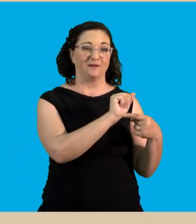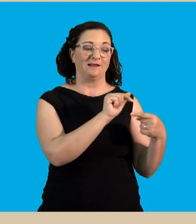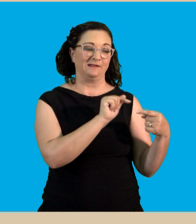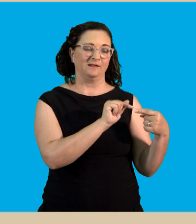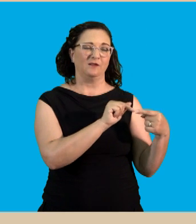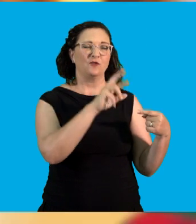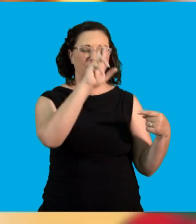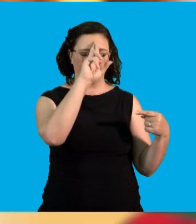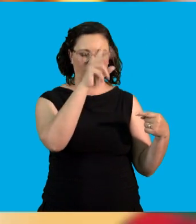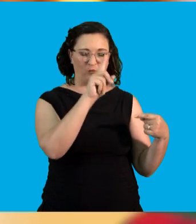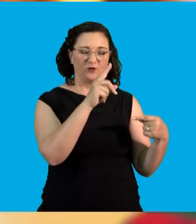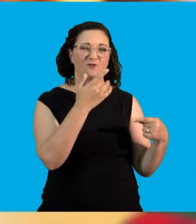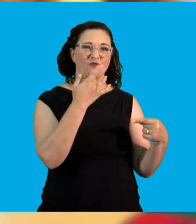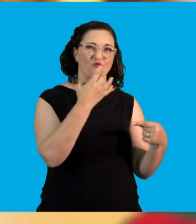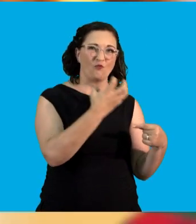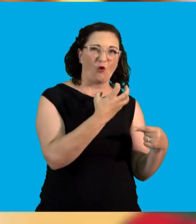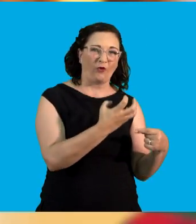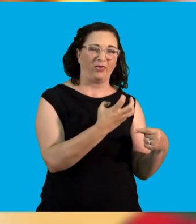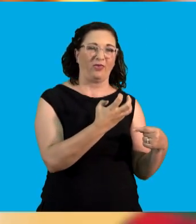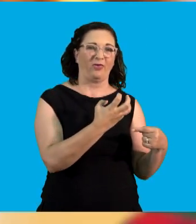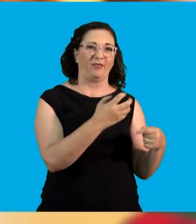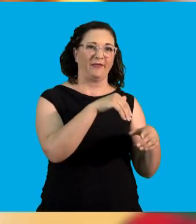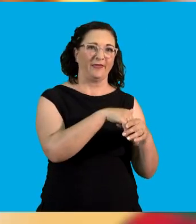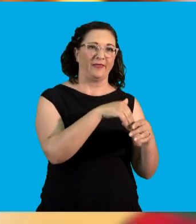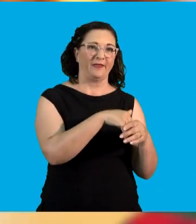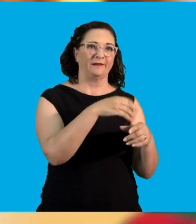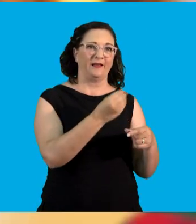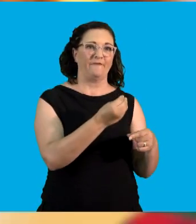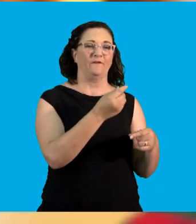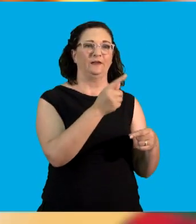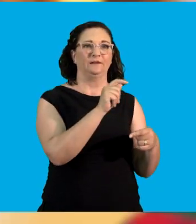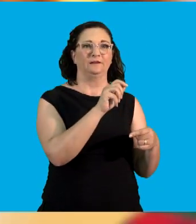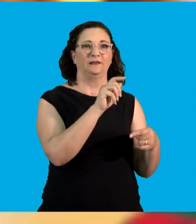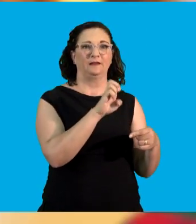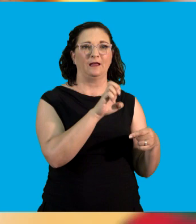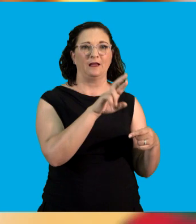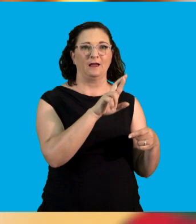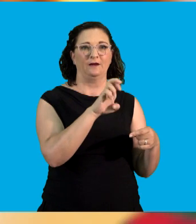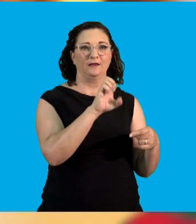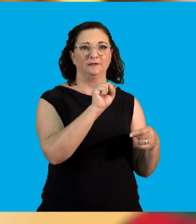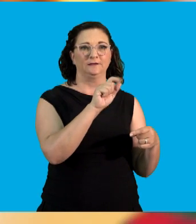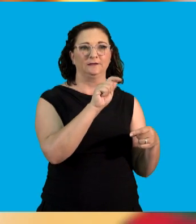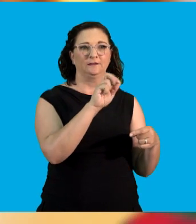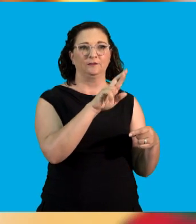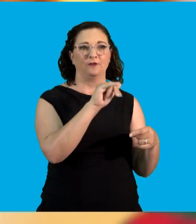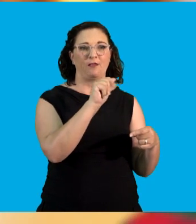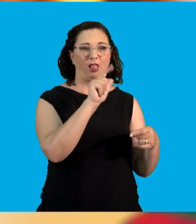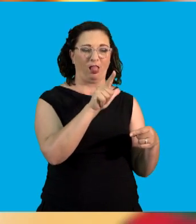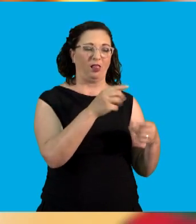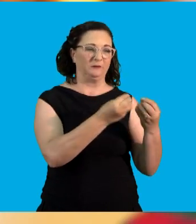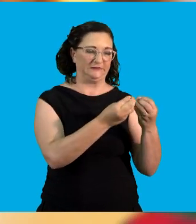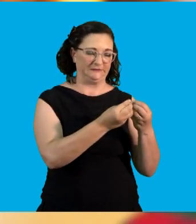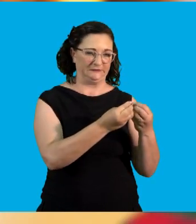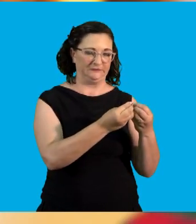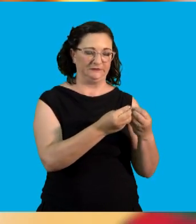up of rocky materials, which are referred to as the terrestrial materials. And then the